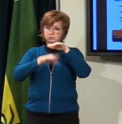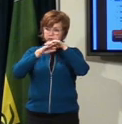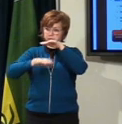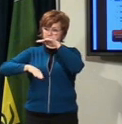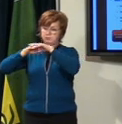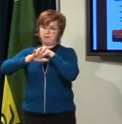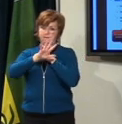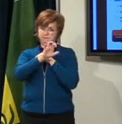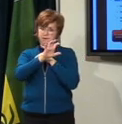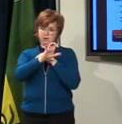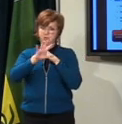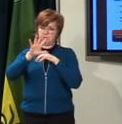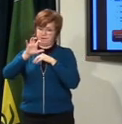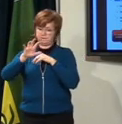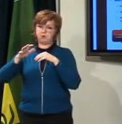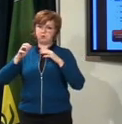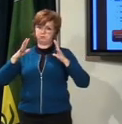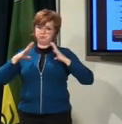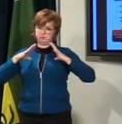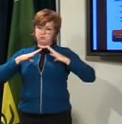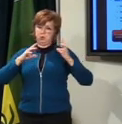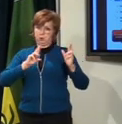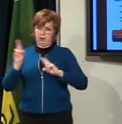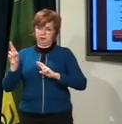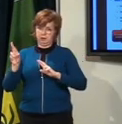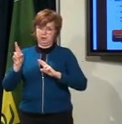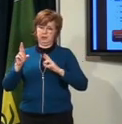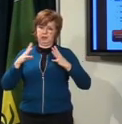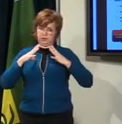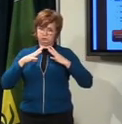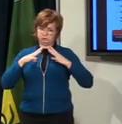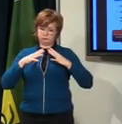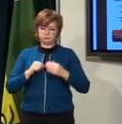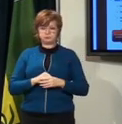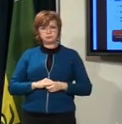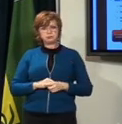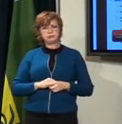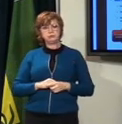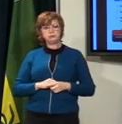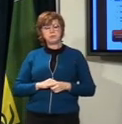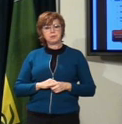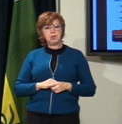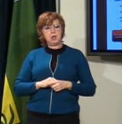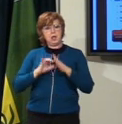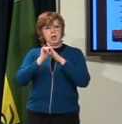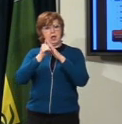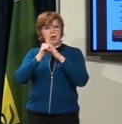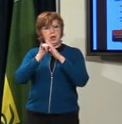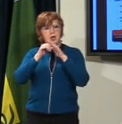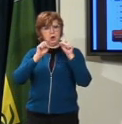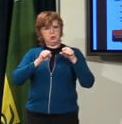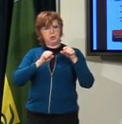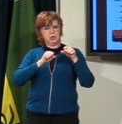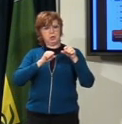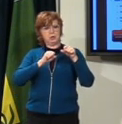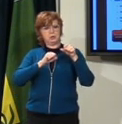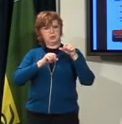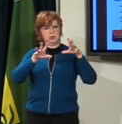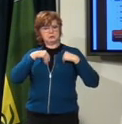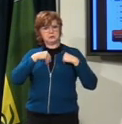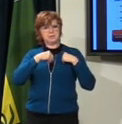experience at that point in time. In order to manage that level of demand in contact tracing,